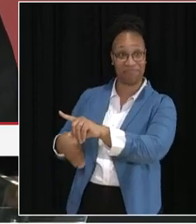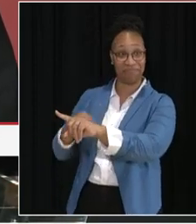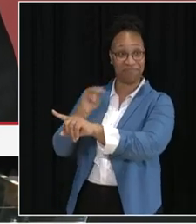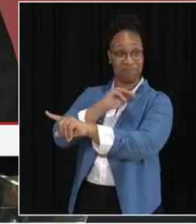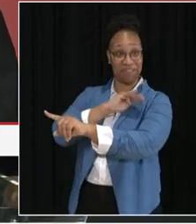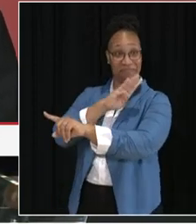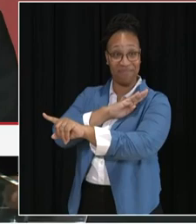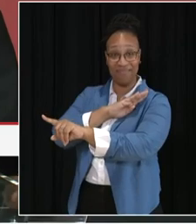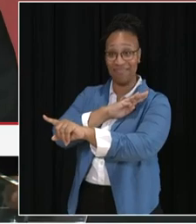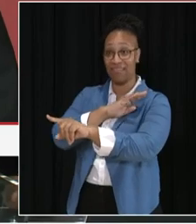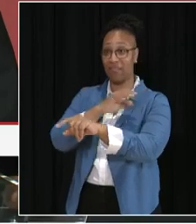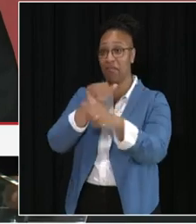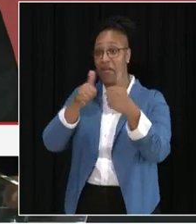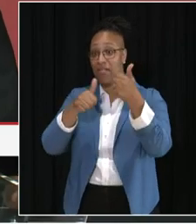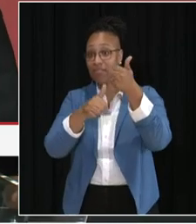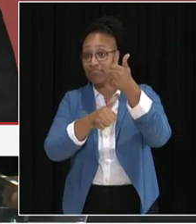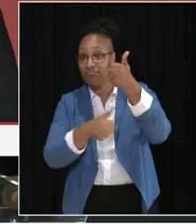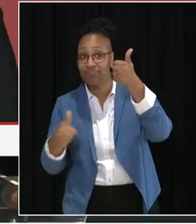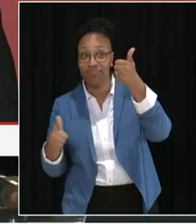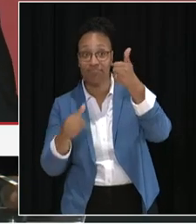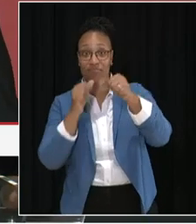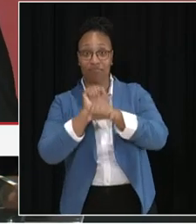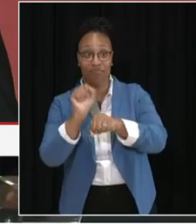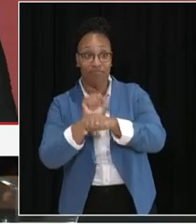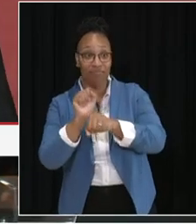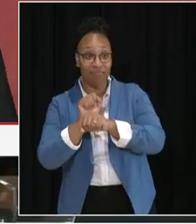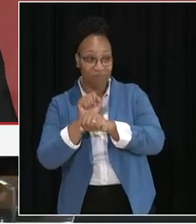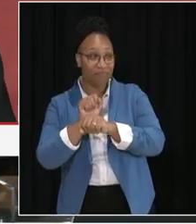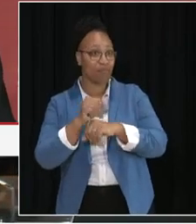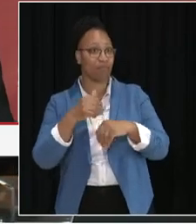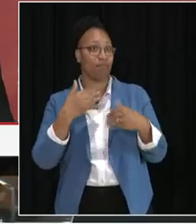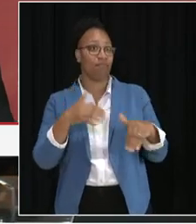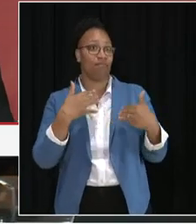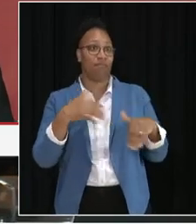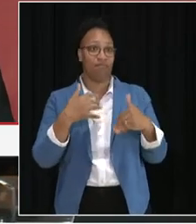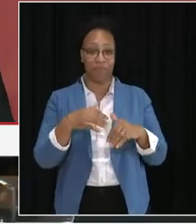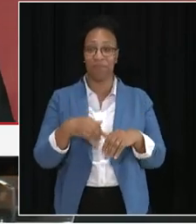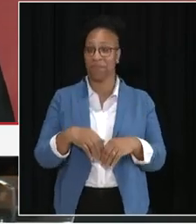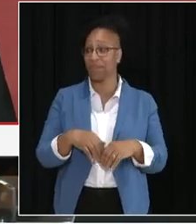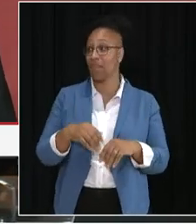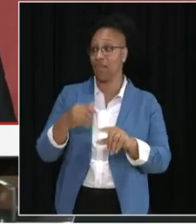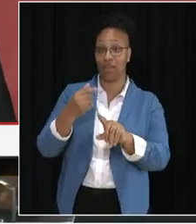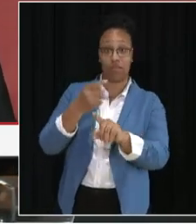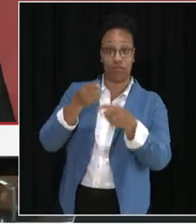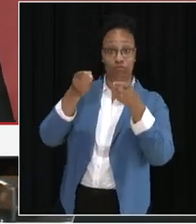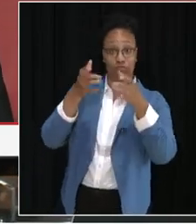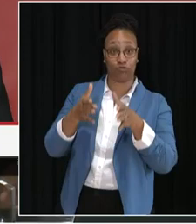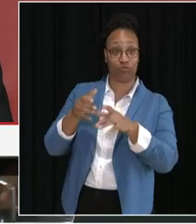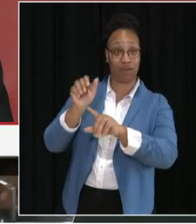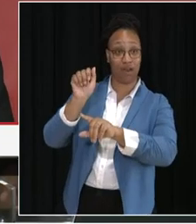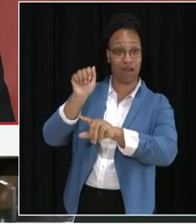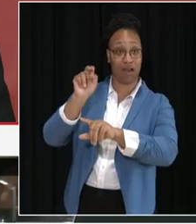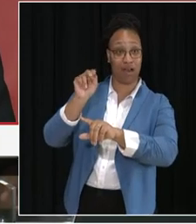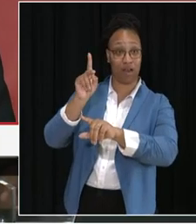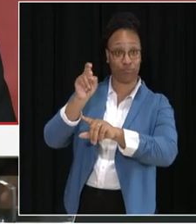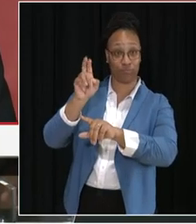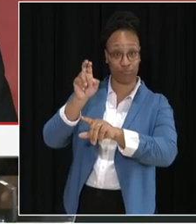Director Keith Anderson, Dr. Lewis Furby. Where'd Dr. Furby go? There you go, right there. All right, cool.